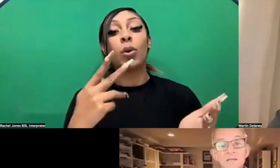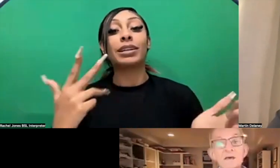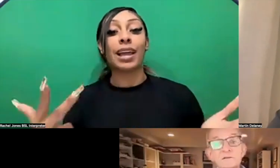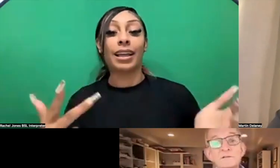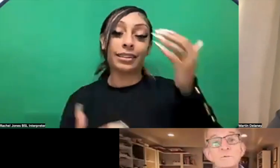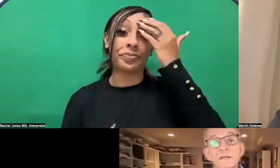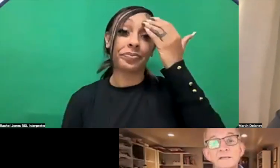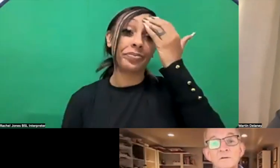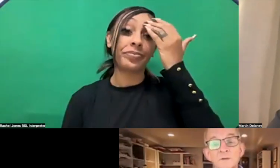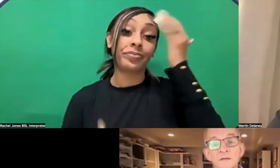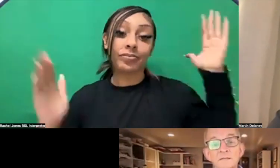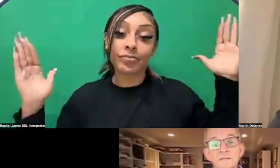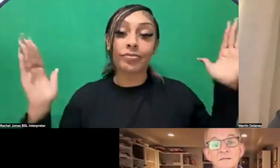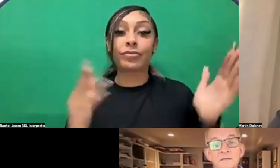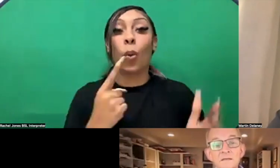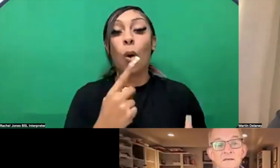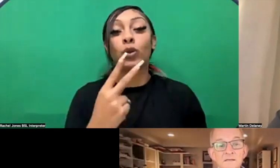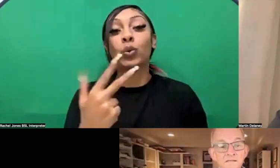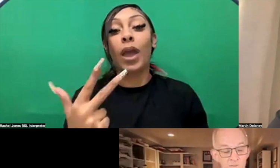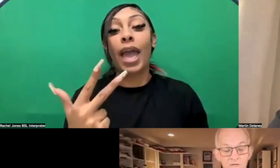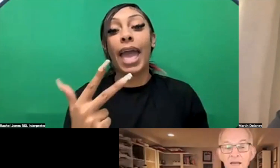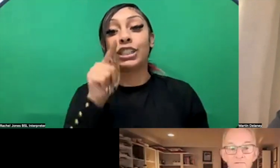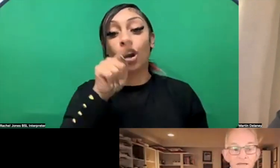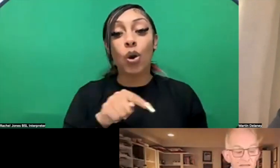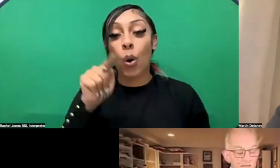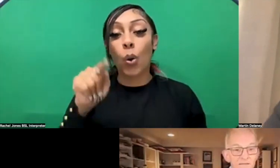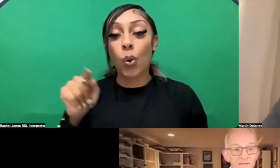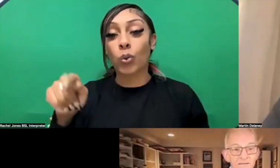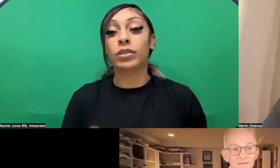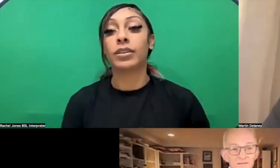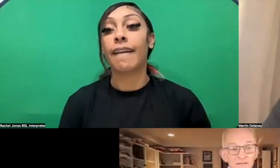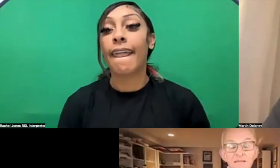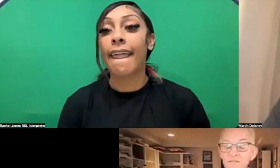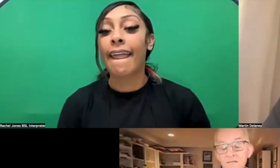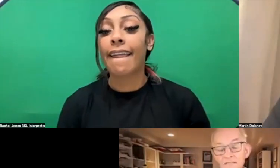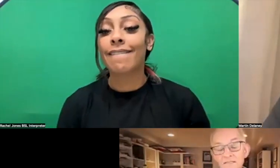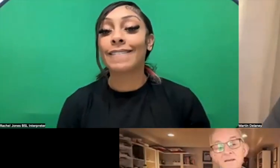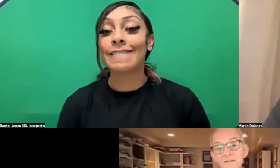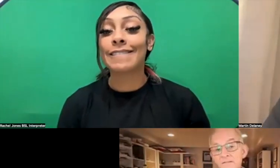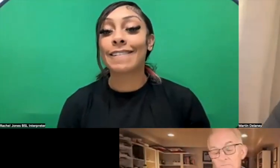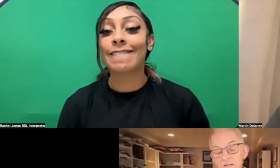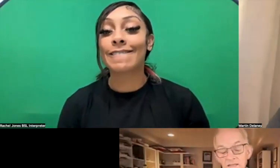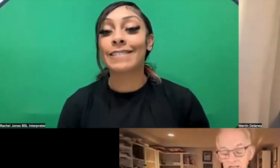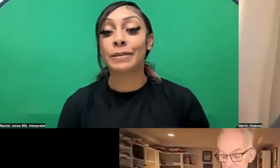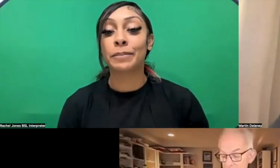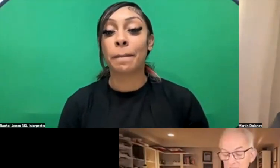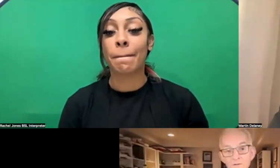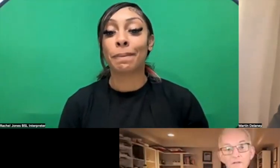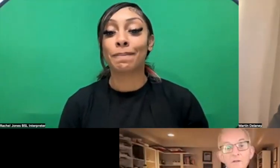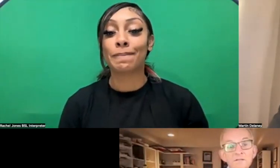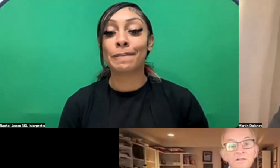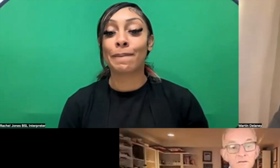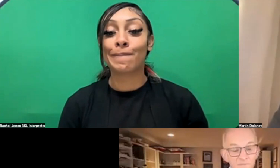it has 128 note pads. So it's kind of like, it's really identical